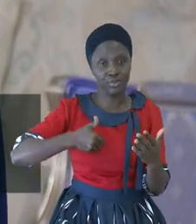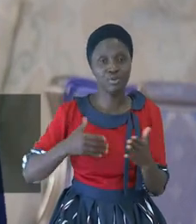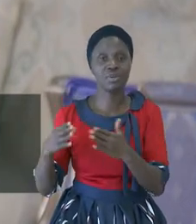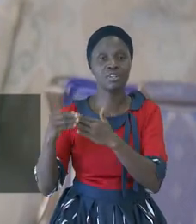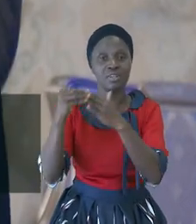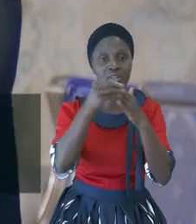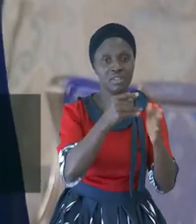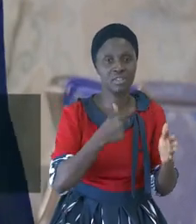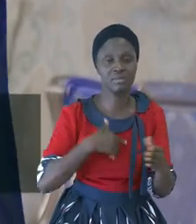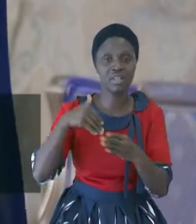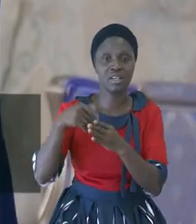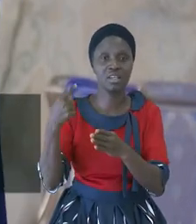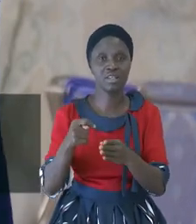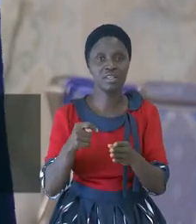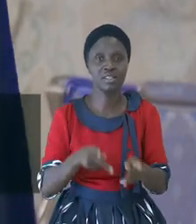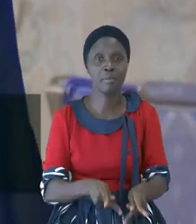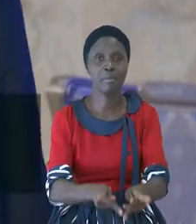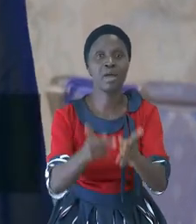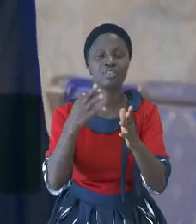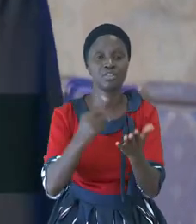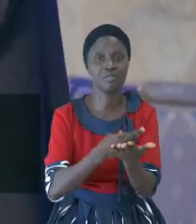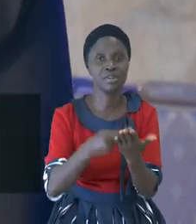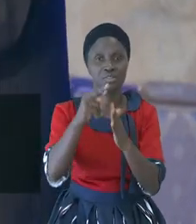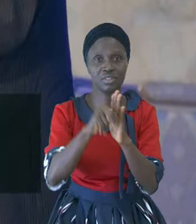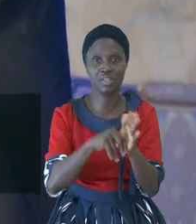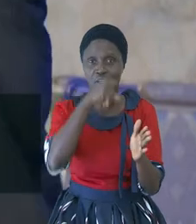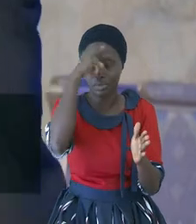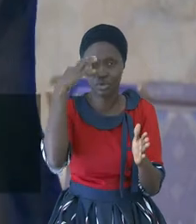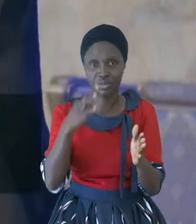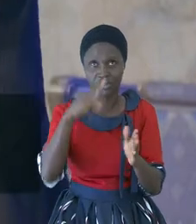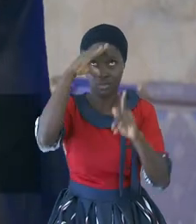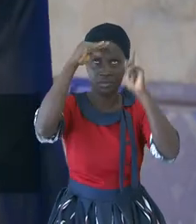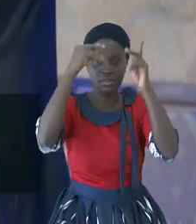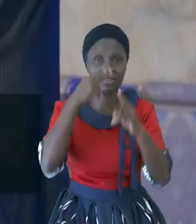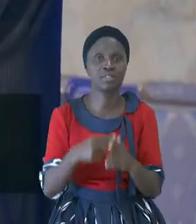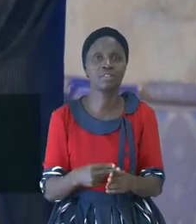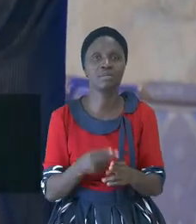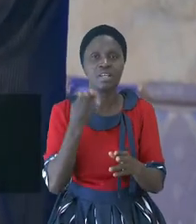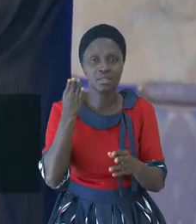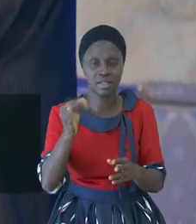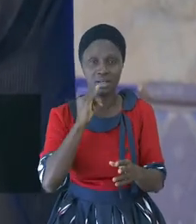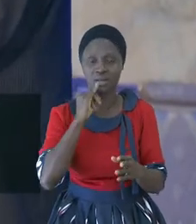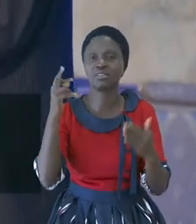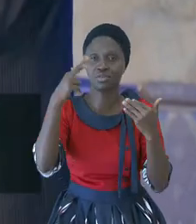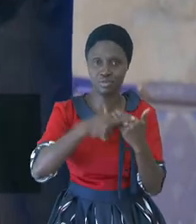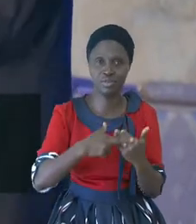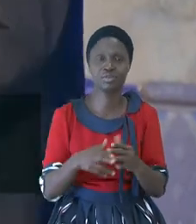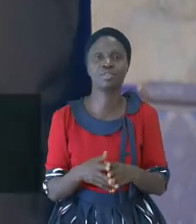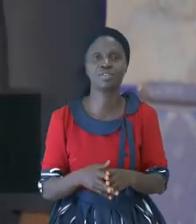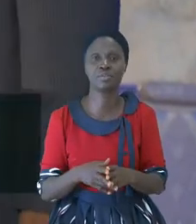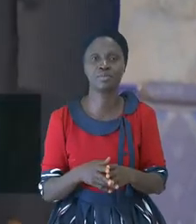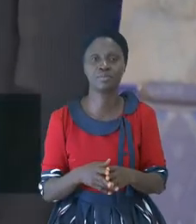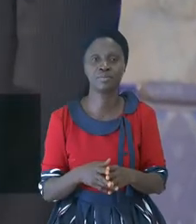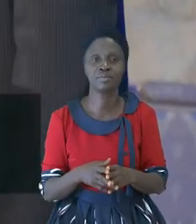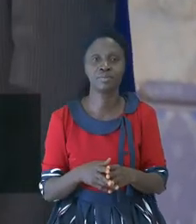of righteousness for his name's sake. There is restoration. Look at Psalm 51. I'm reading from verse